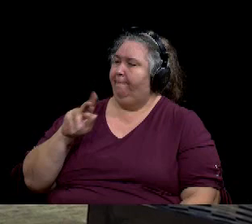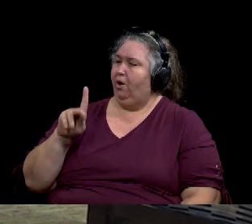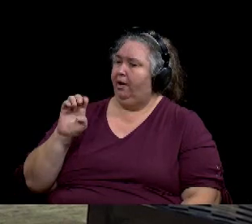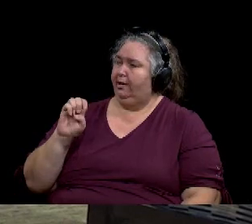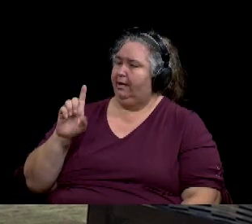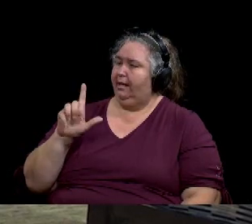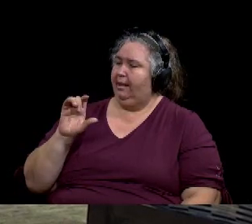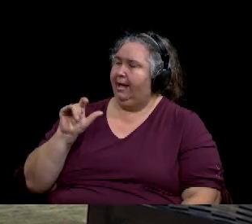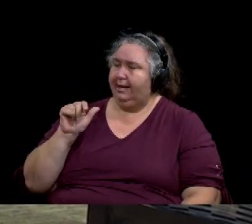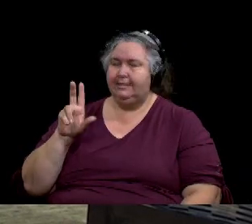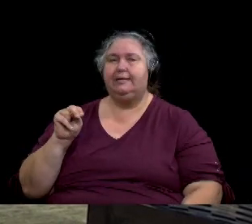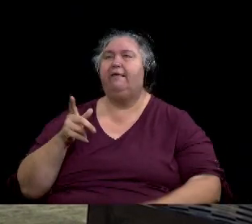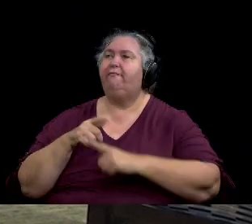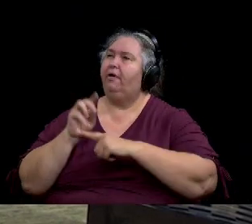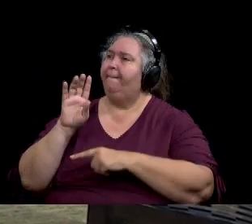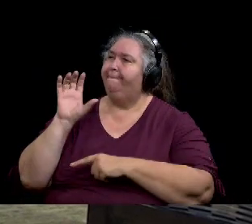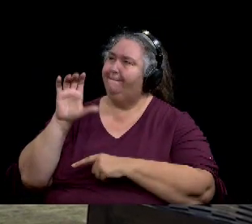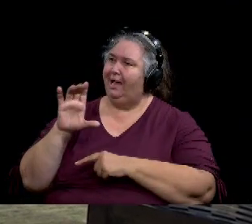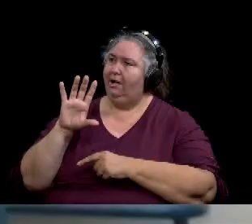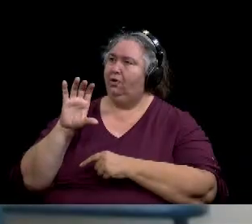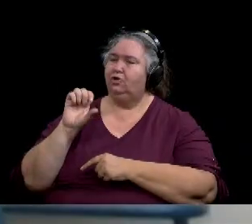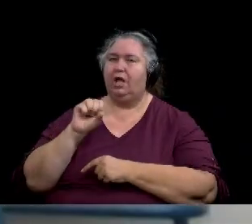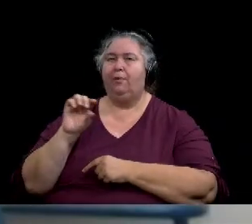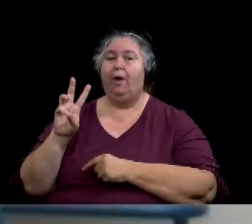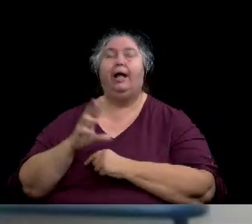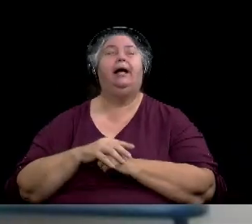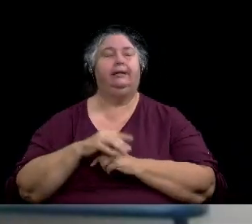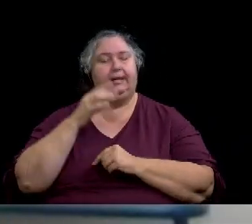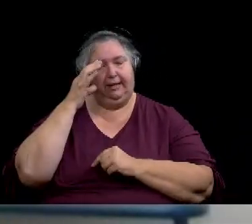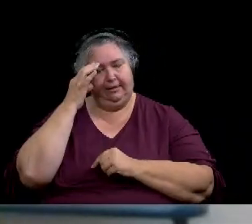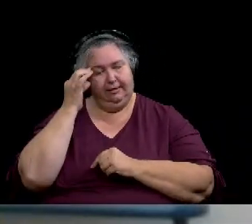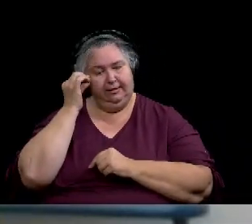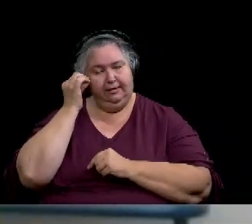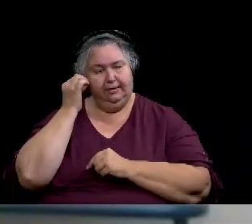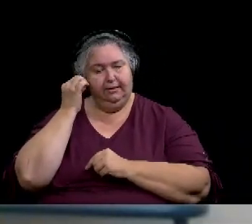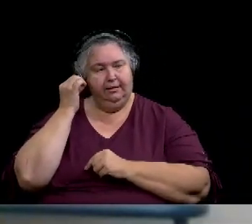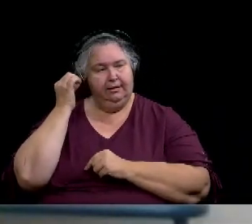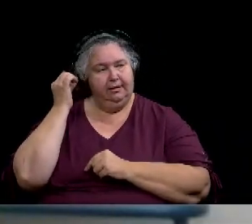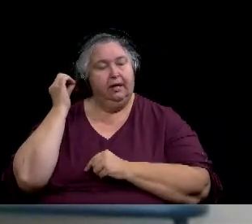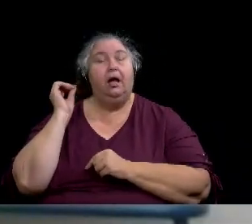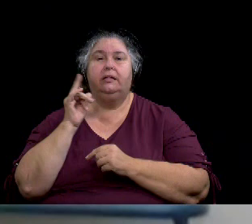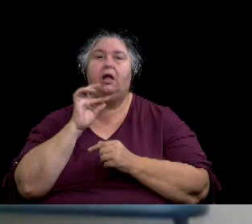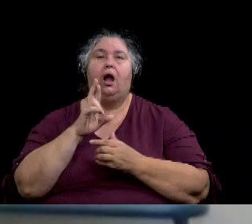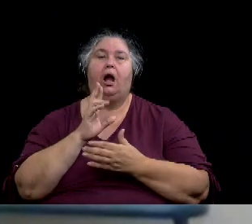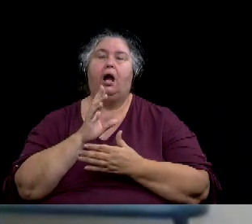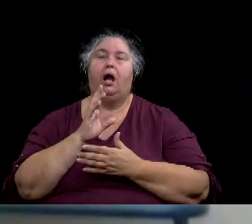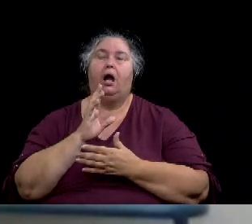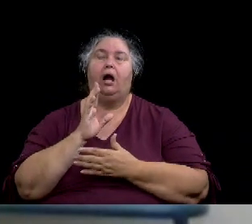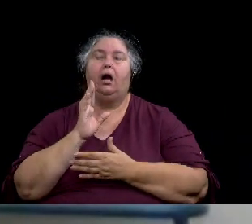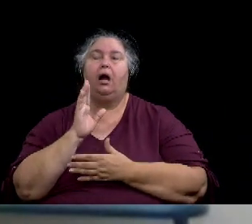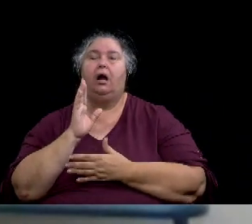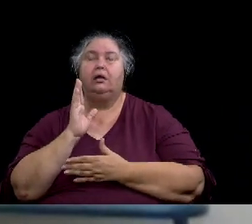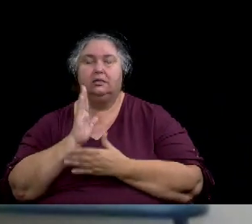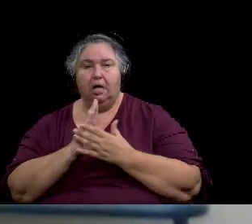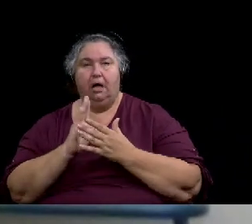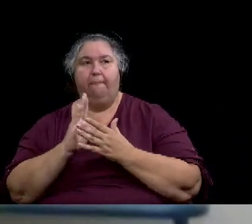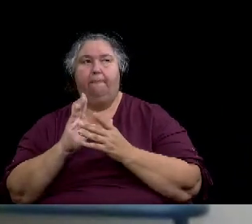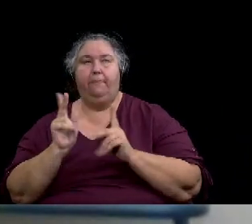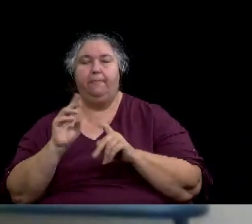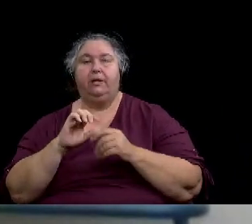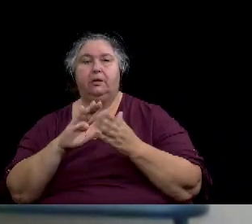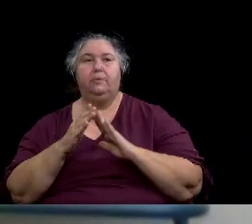Baylor Scott & White. Yeah, let me just say a few things. There are still people in the community who have